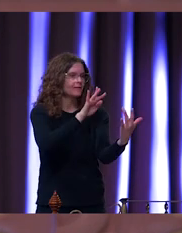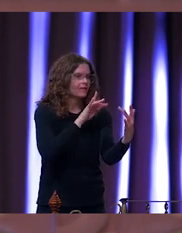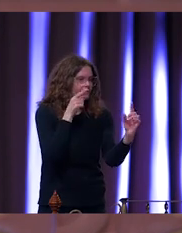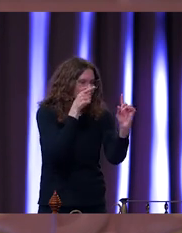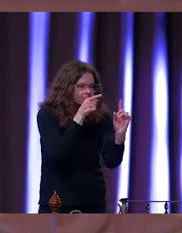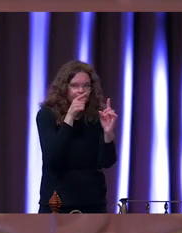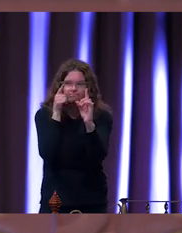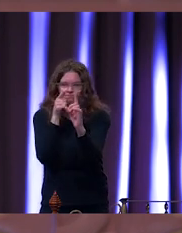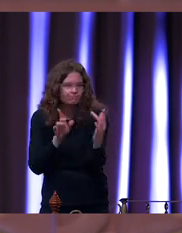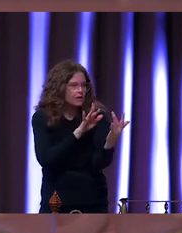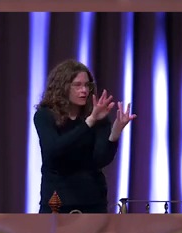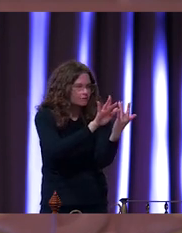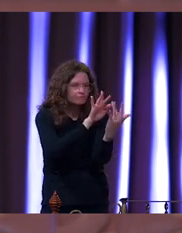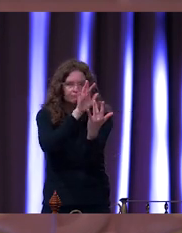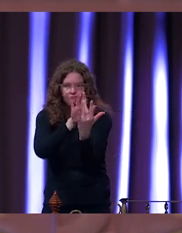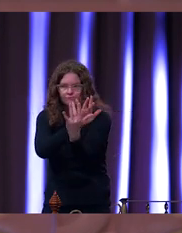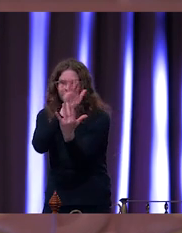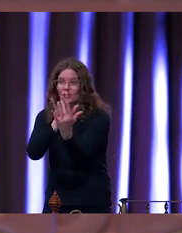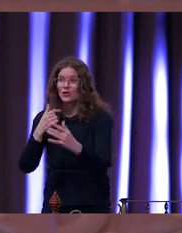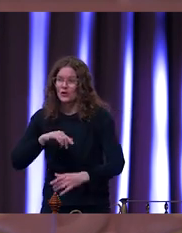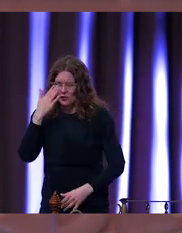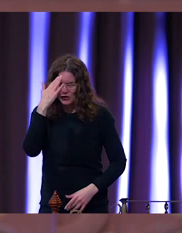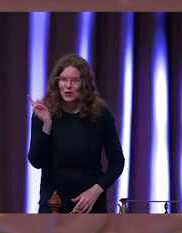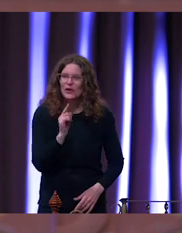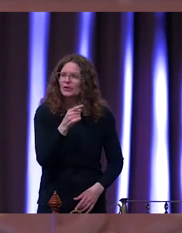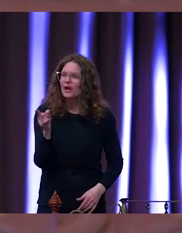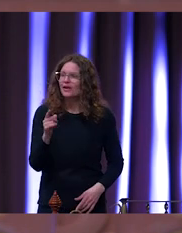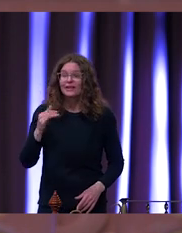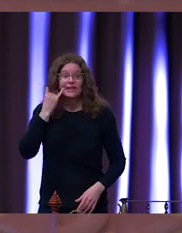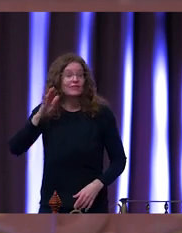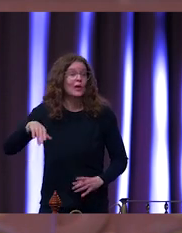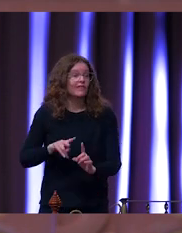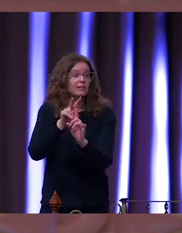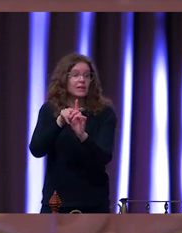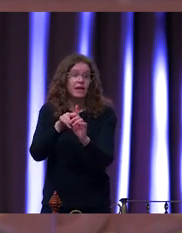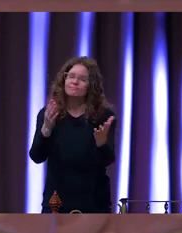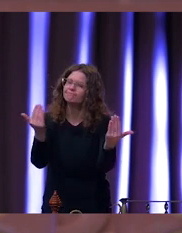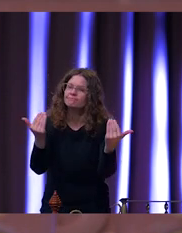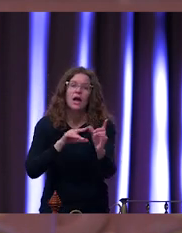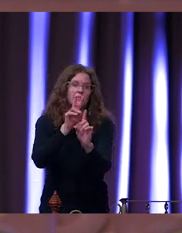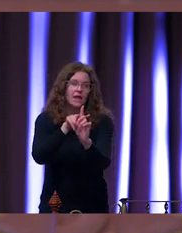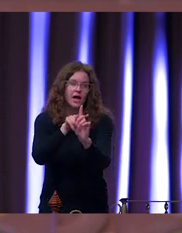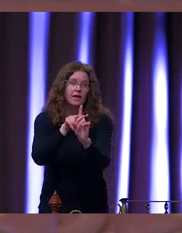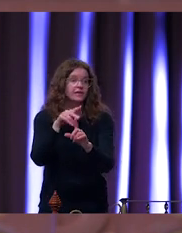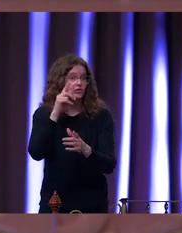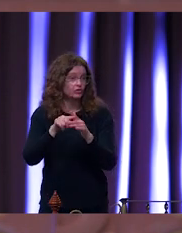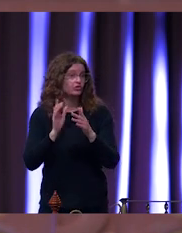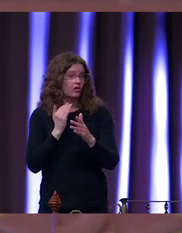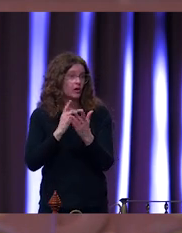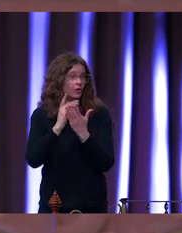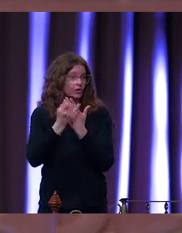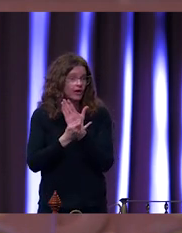be able to reach them. So we know where you are, you haven't applied, I just need you to apply, right, to get into the program. So we've been